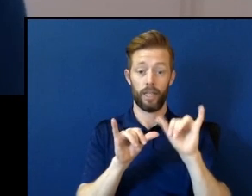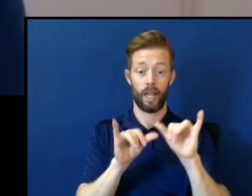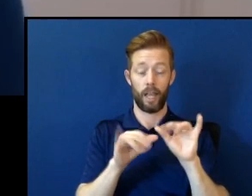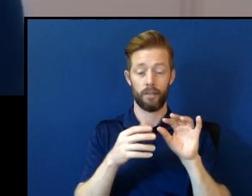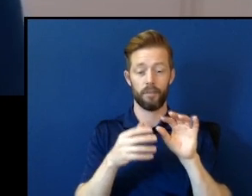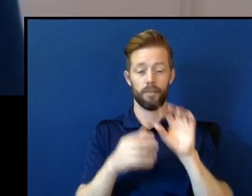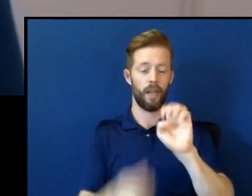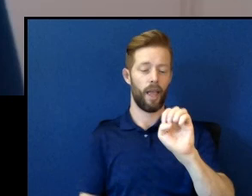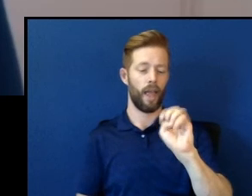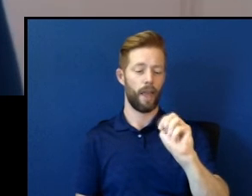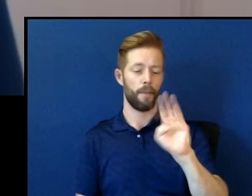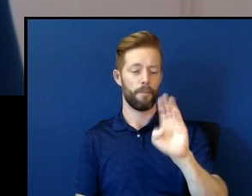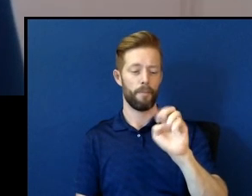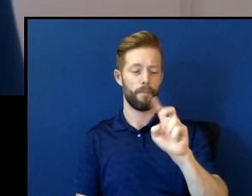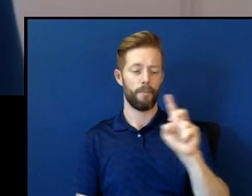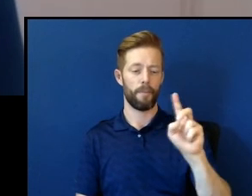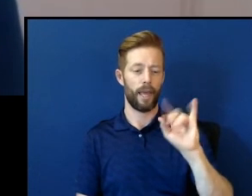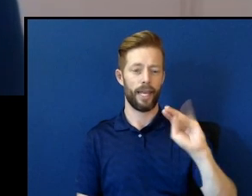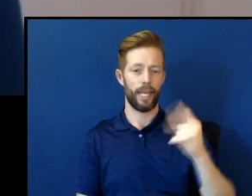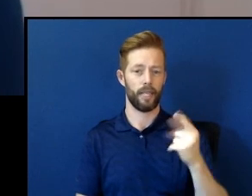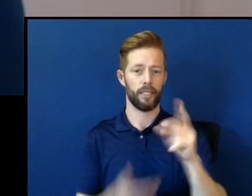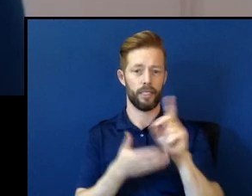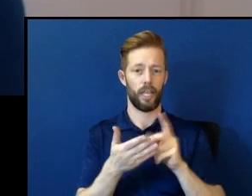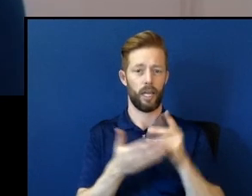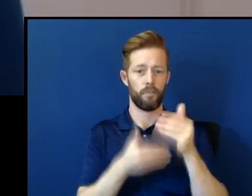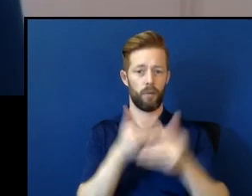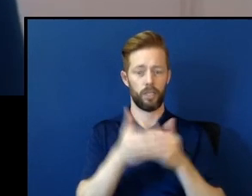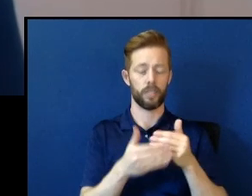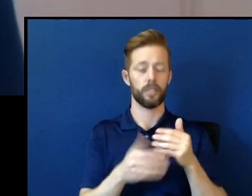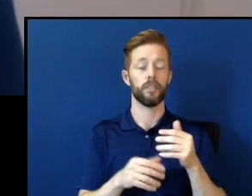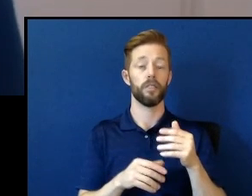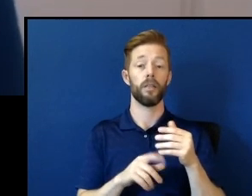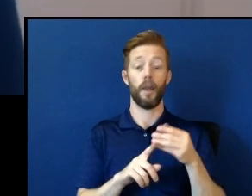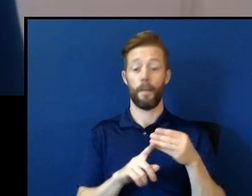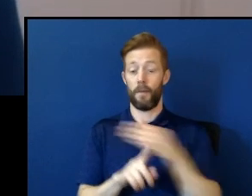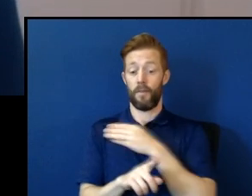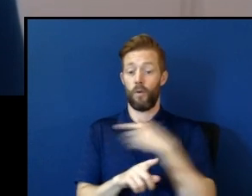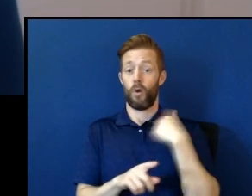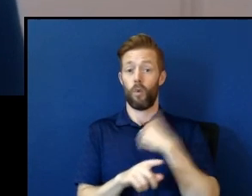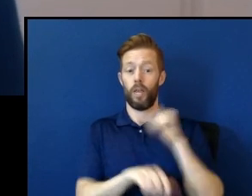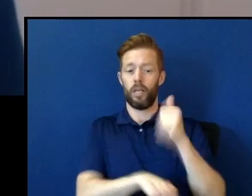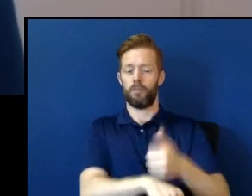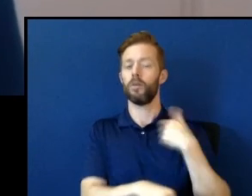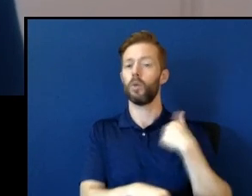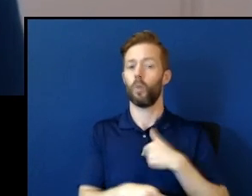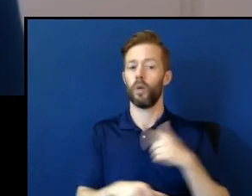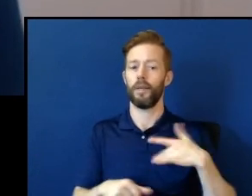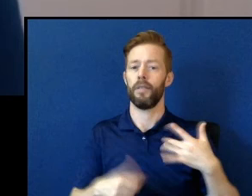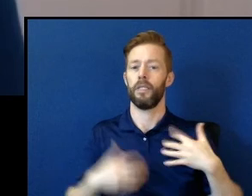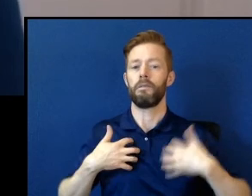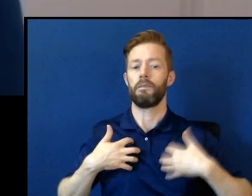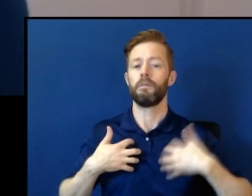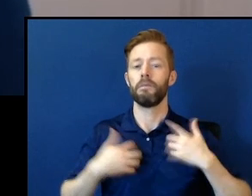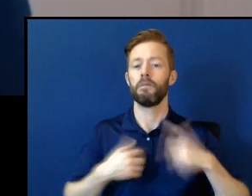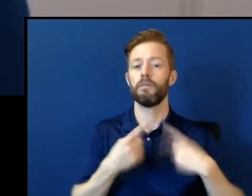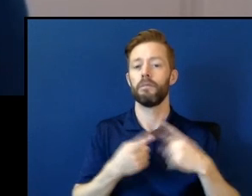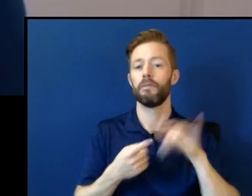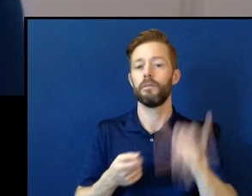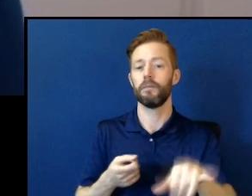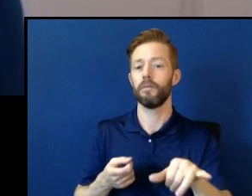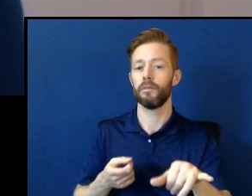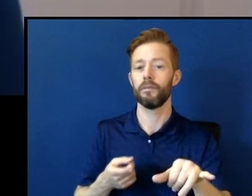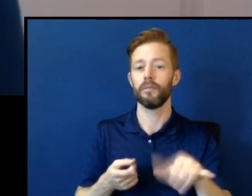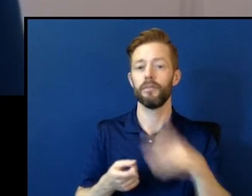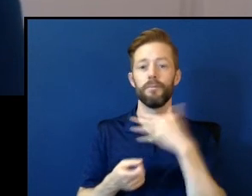engineering design process in our inclusive preschool classroom, that's one of the things that before we implemented it, we were very nervous about, because